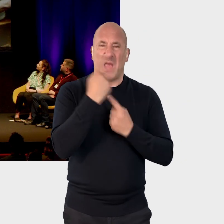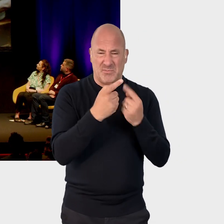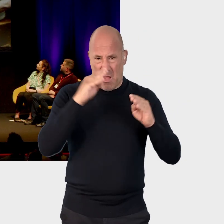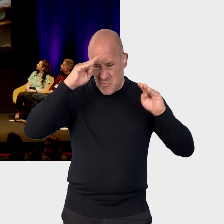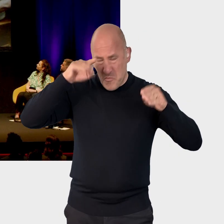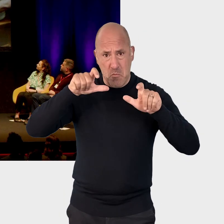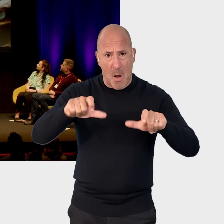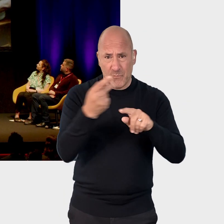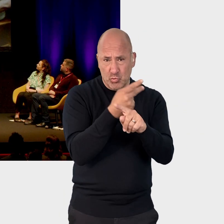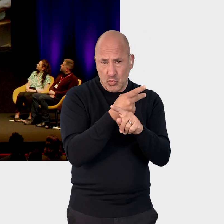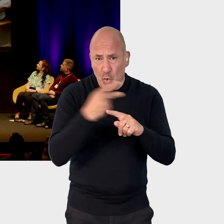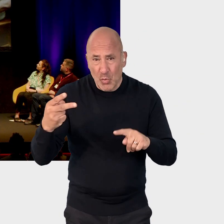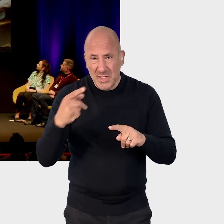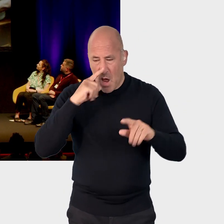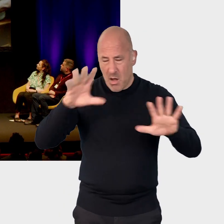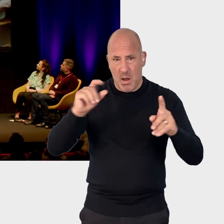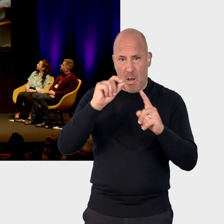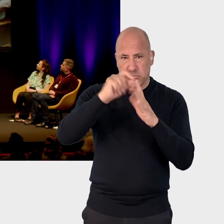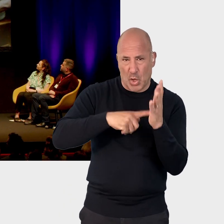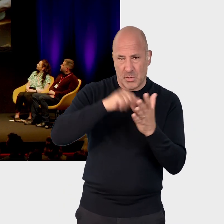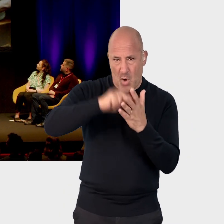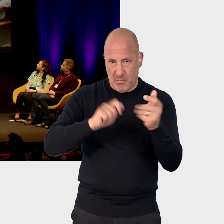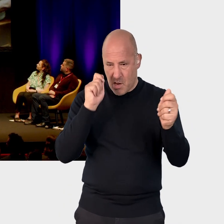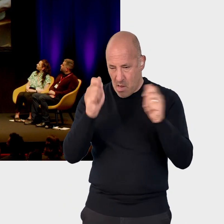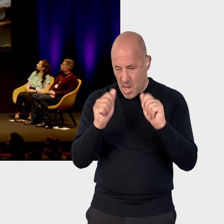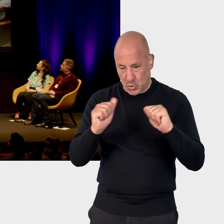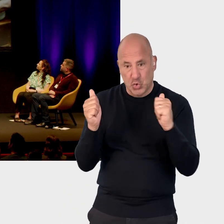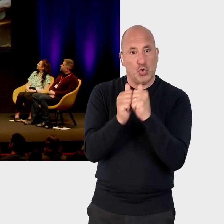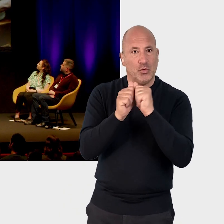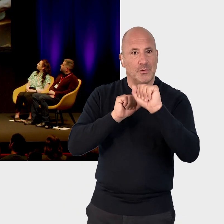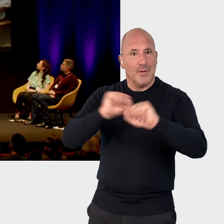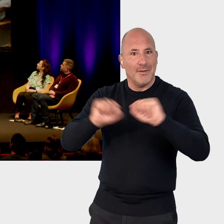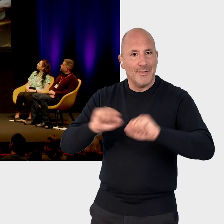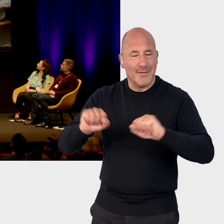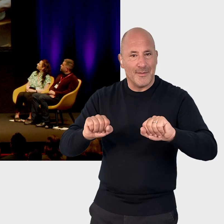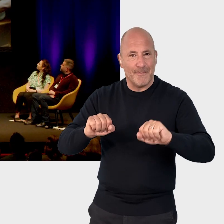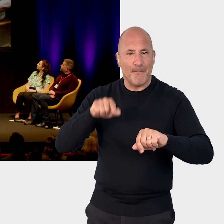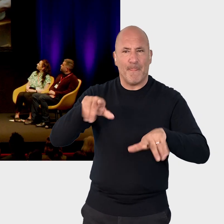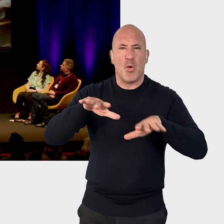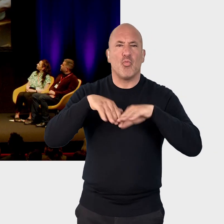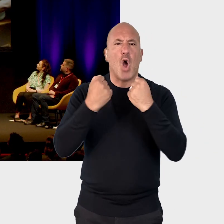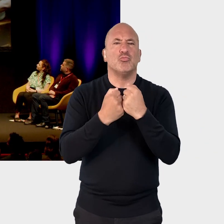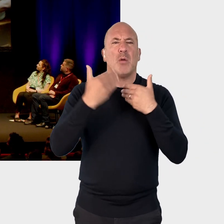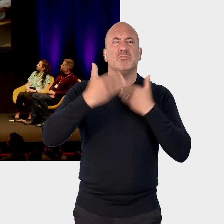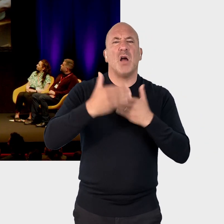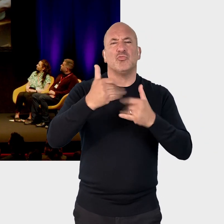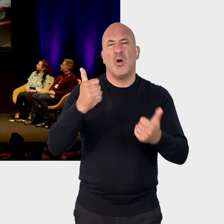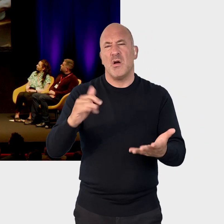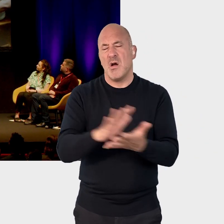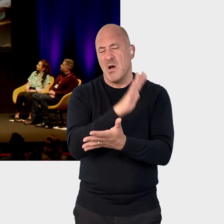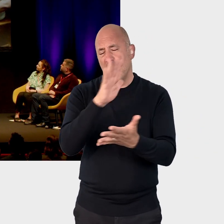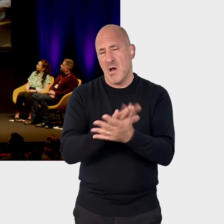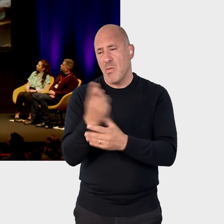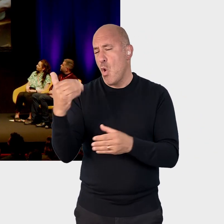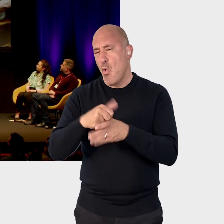was able to reach those people, and the National Gallery, because of the time that they invested, were able to shape projects and programmes that